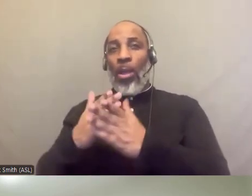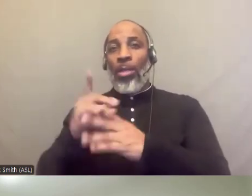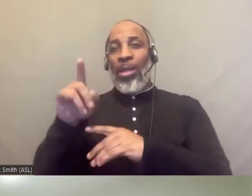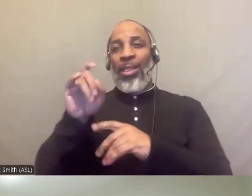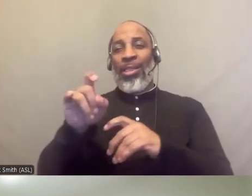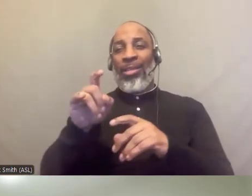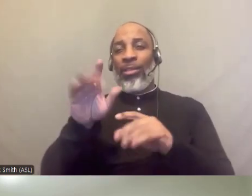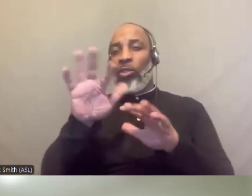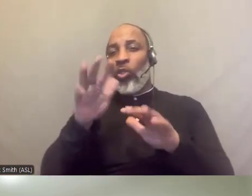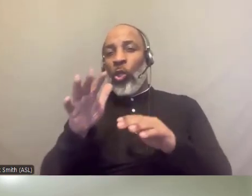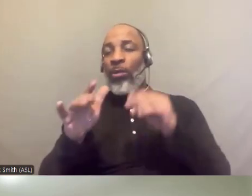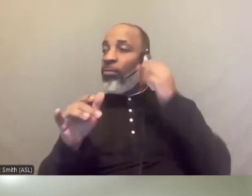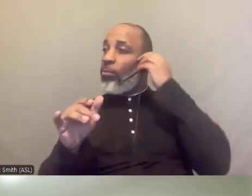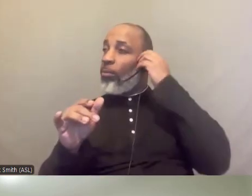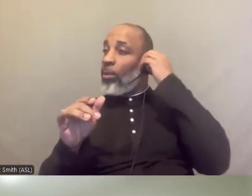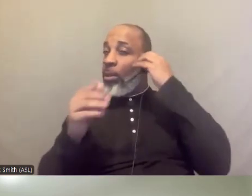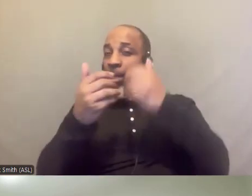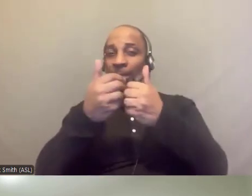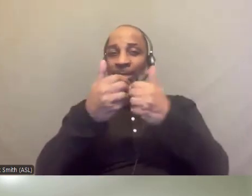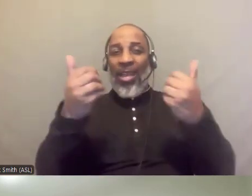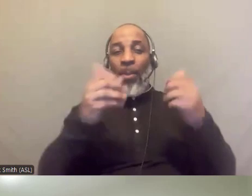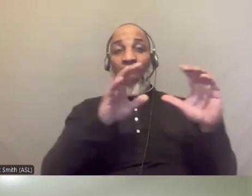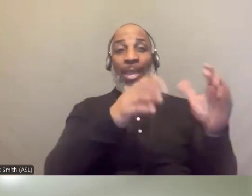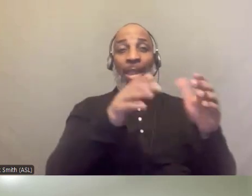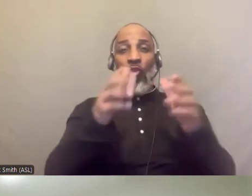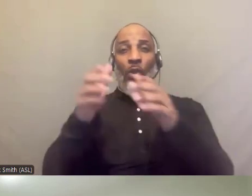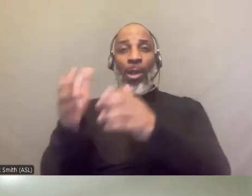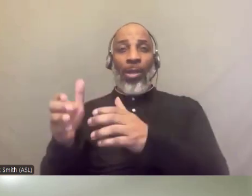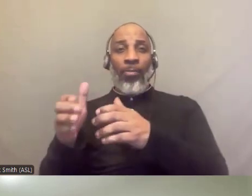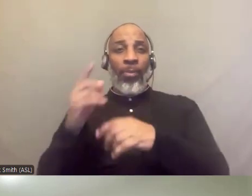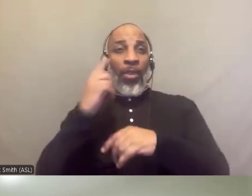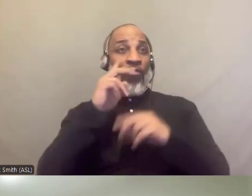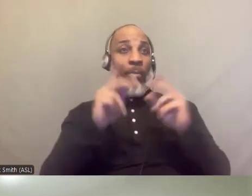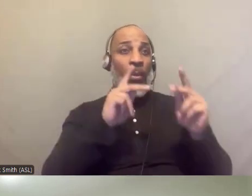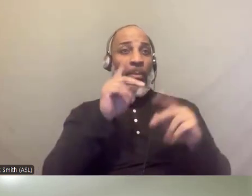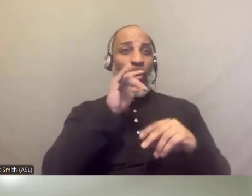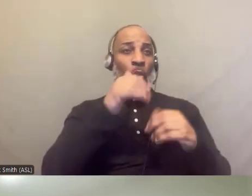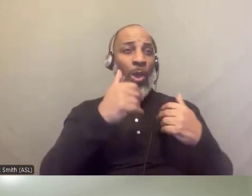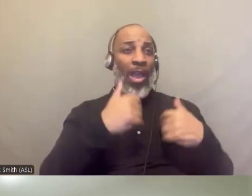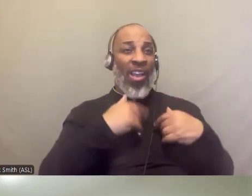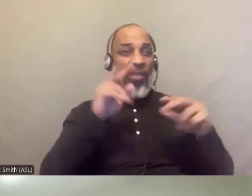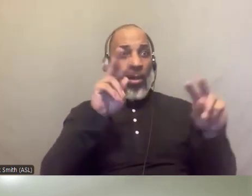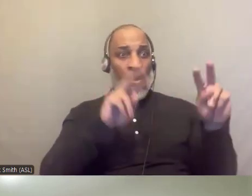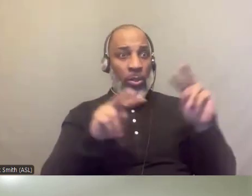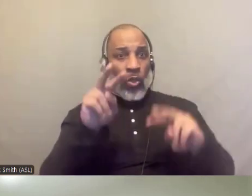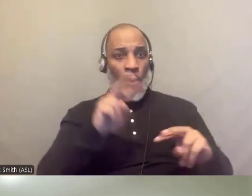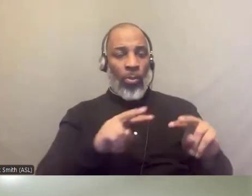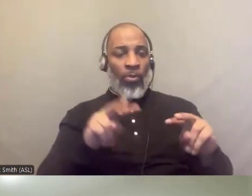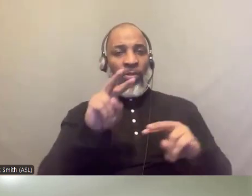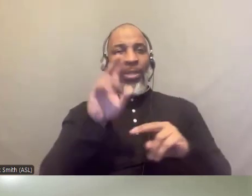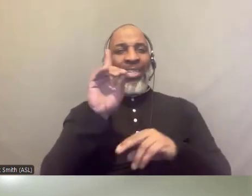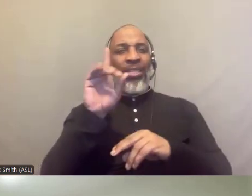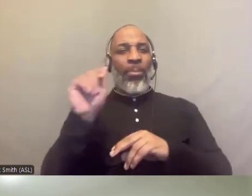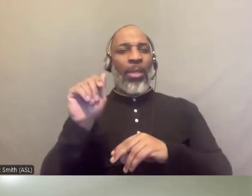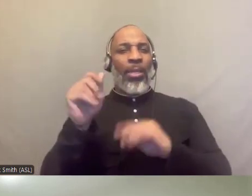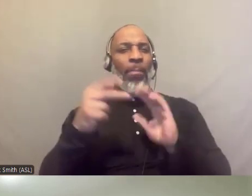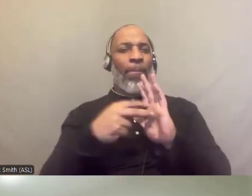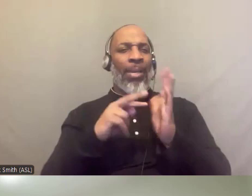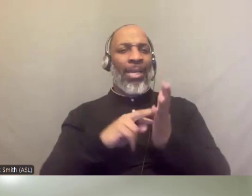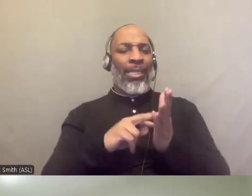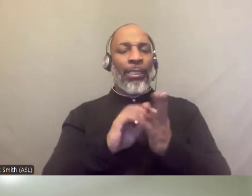sort of a separate category for people who have observable disabilities. And what we mean by that